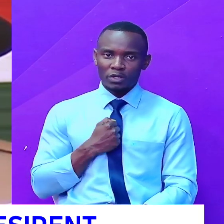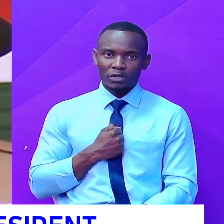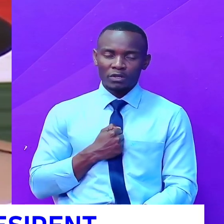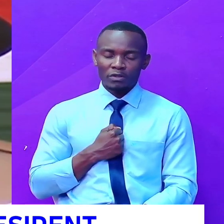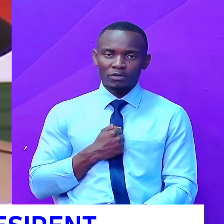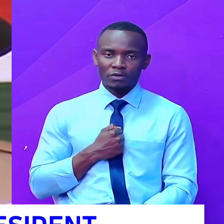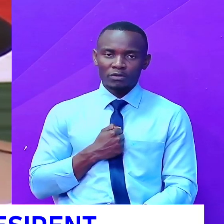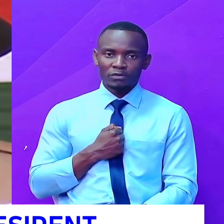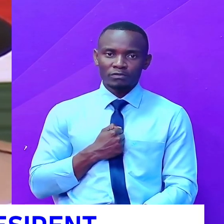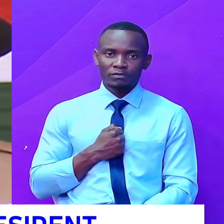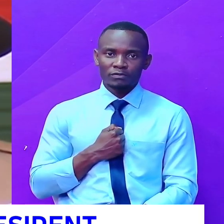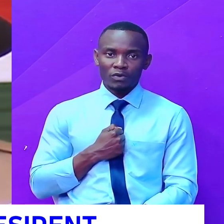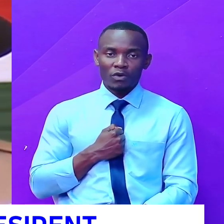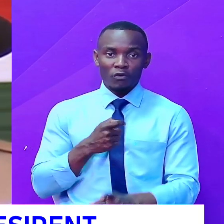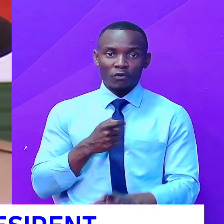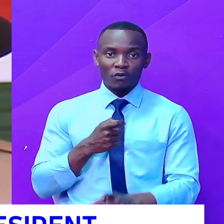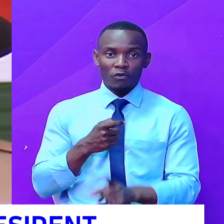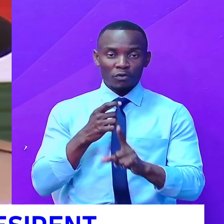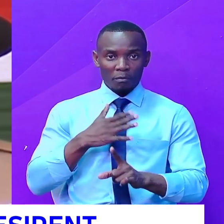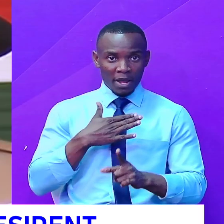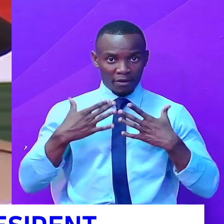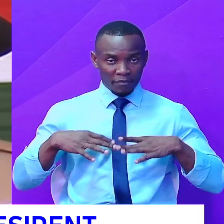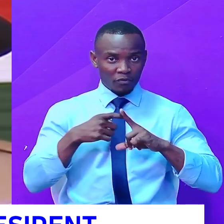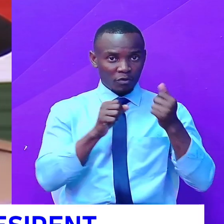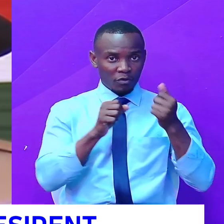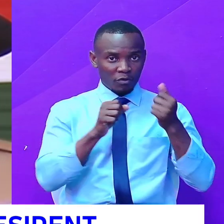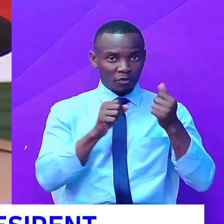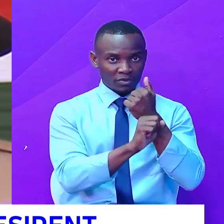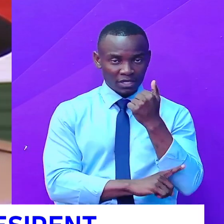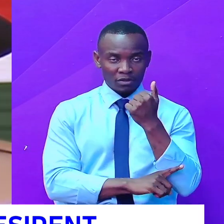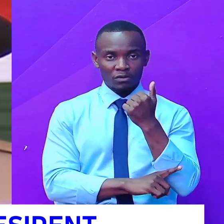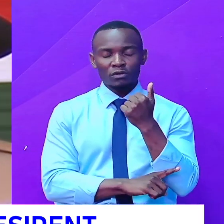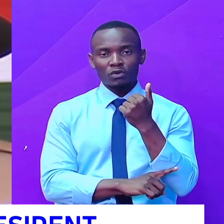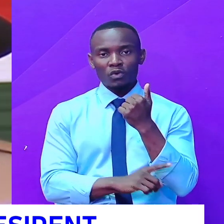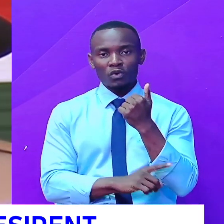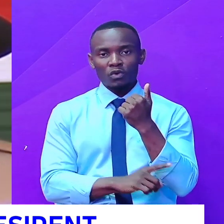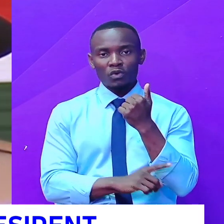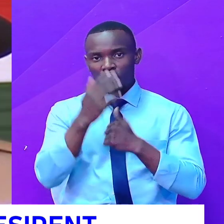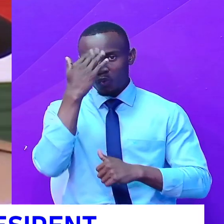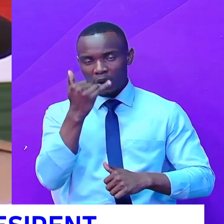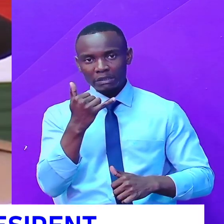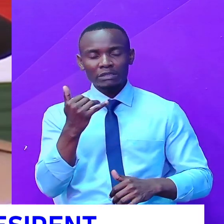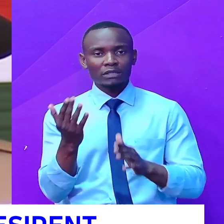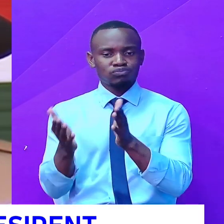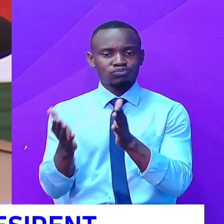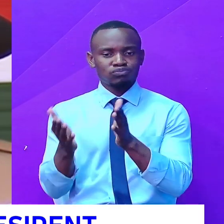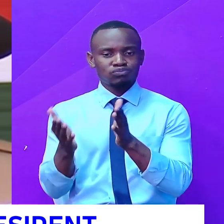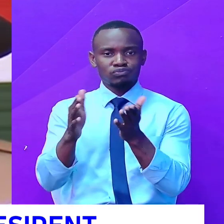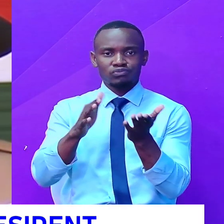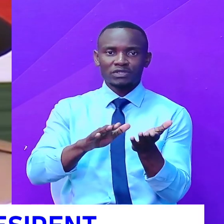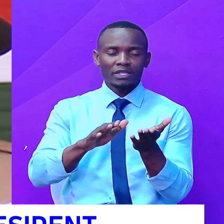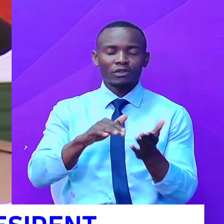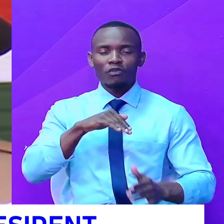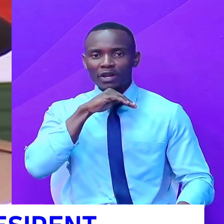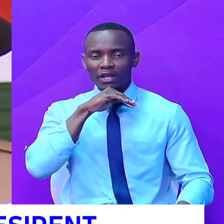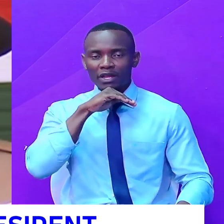of Kenya on the passing of Mr. Raila Odinga, a former Prime Minister